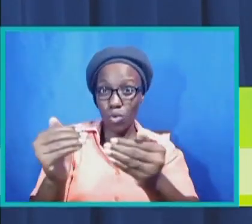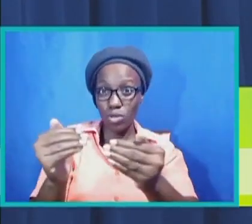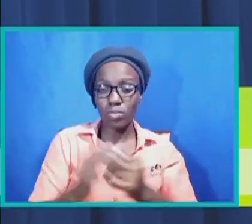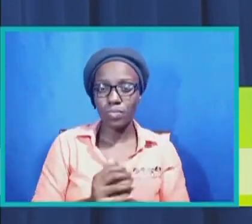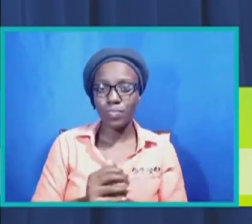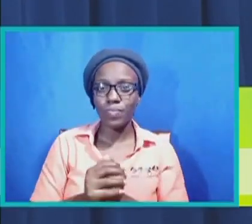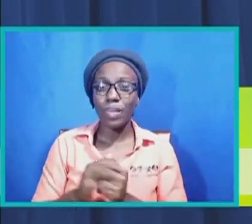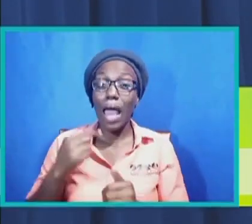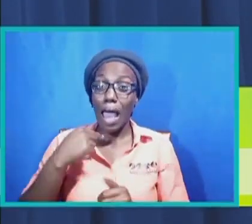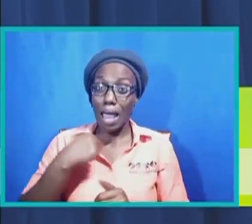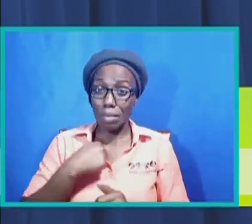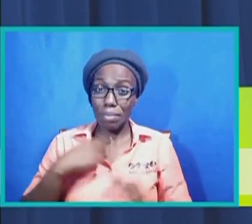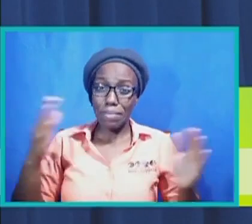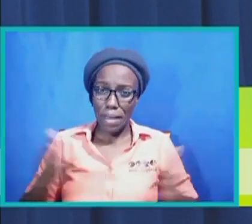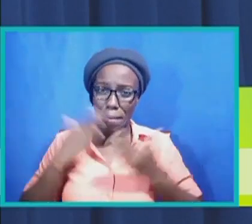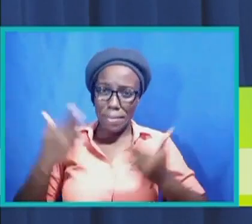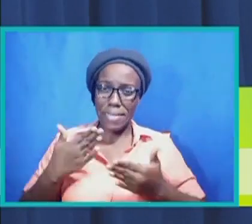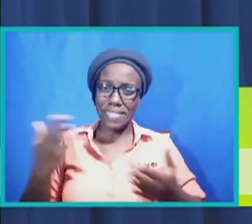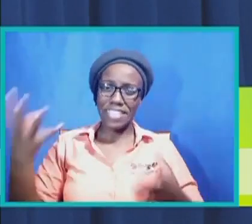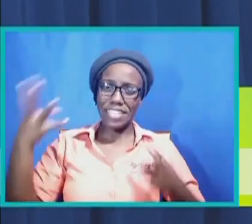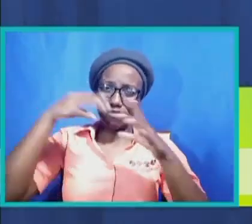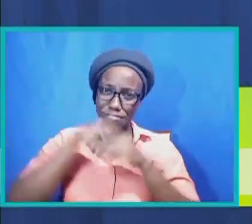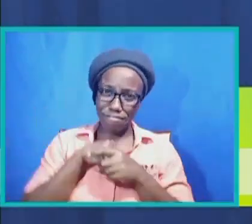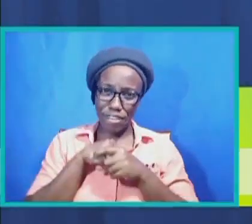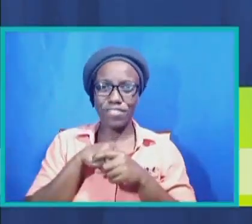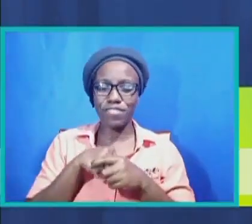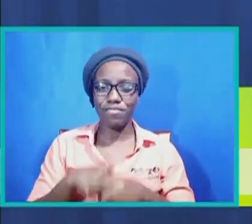of this, and I look forward to the outcomes.